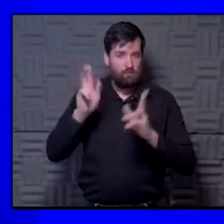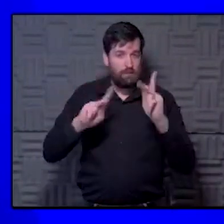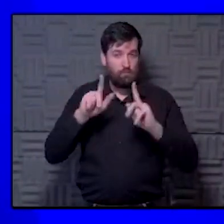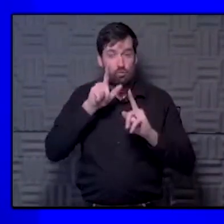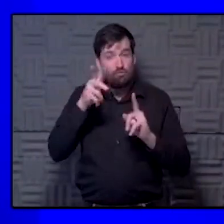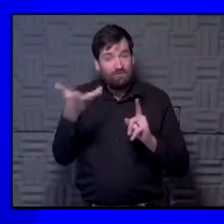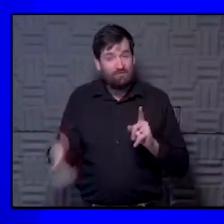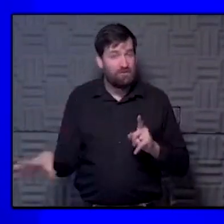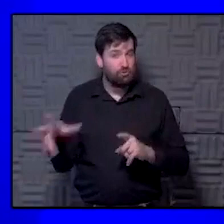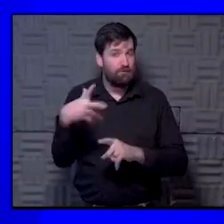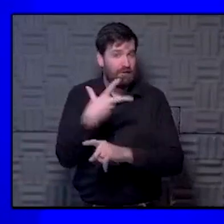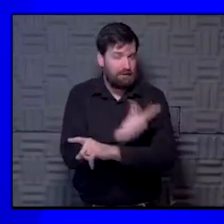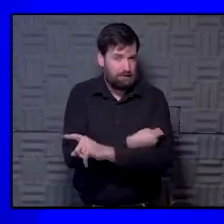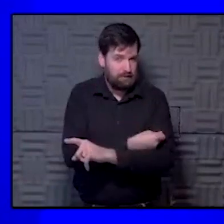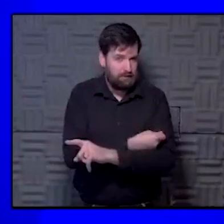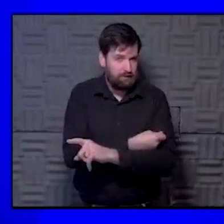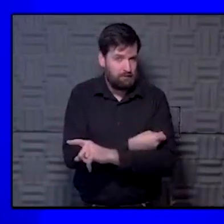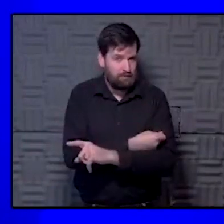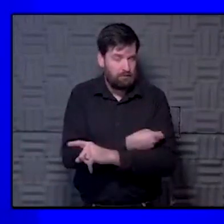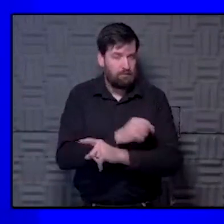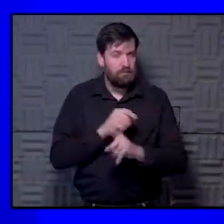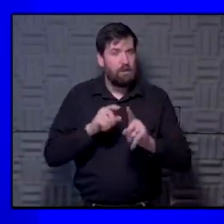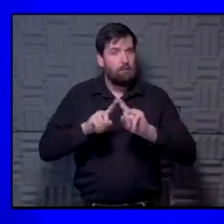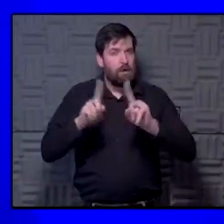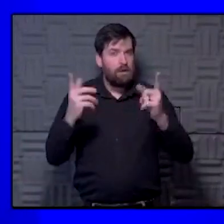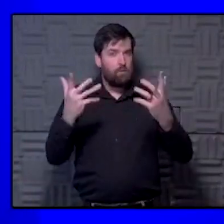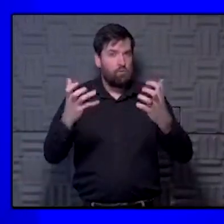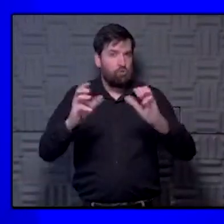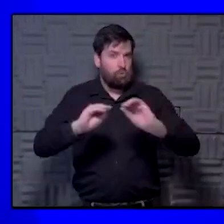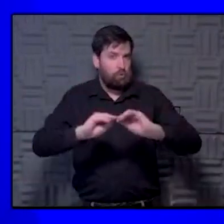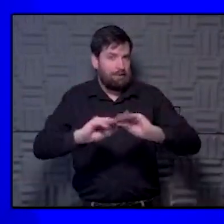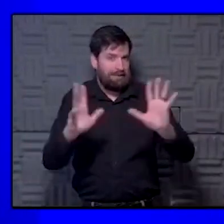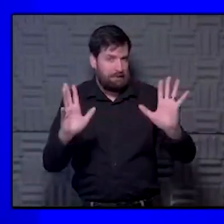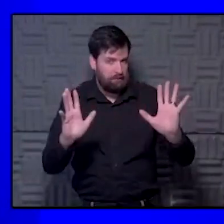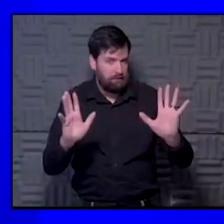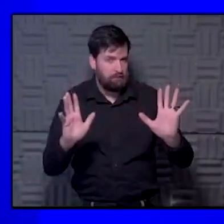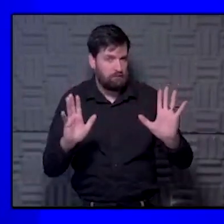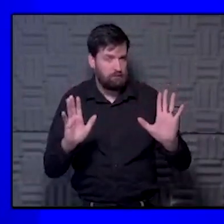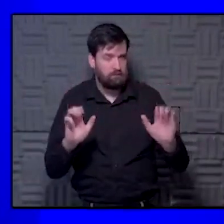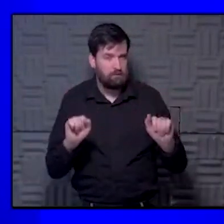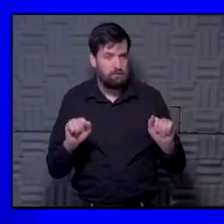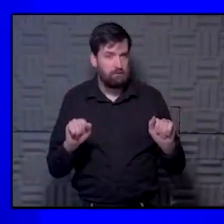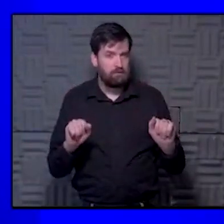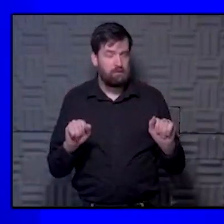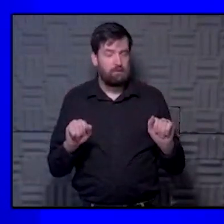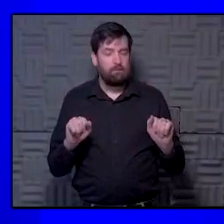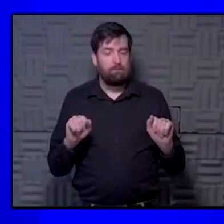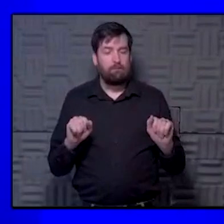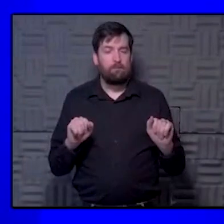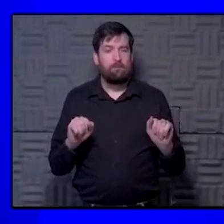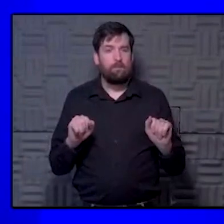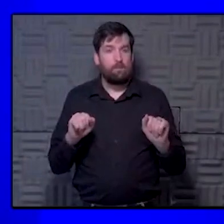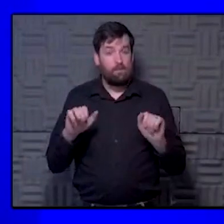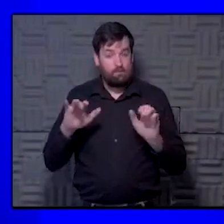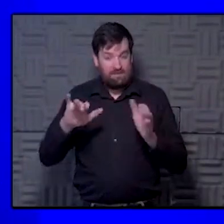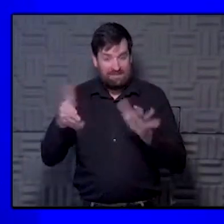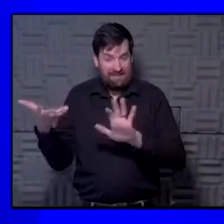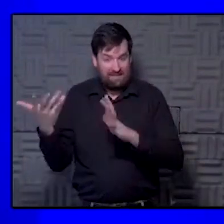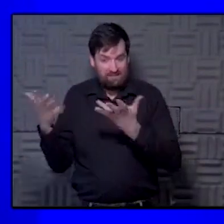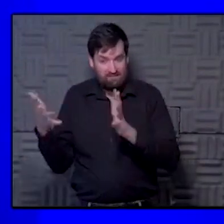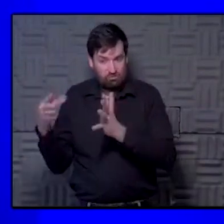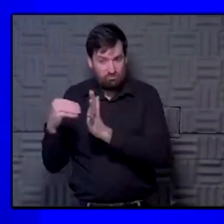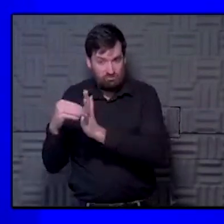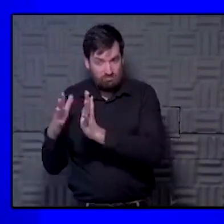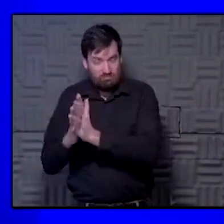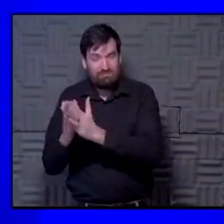vaccine dose. But I think I would make it really clear, the places where deaths have been documented in